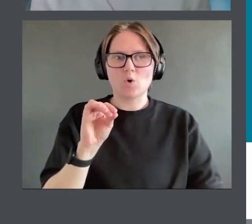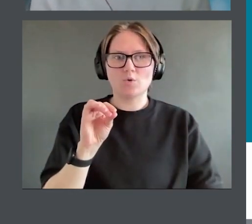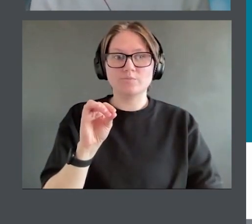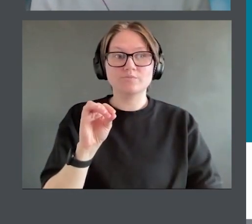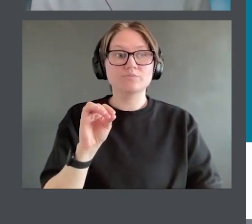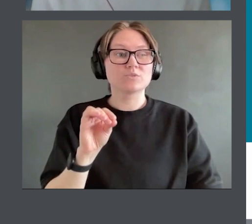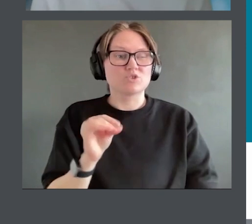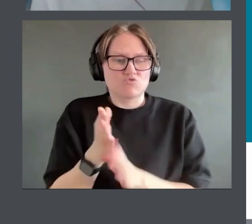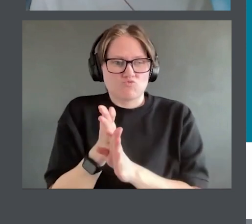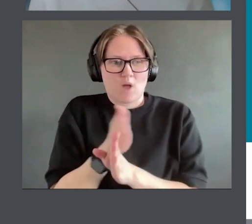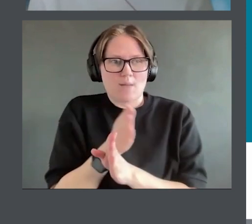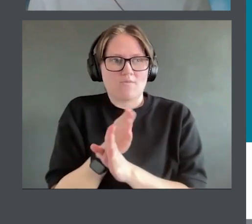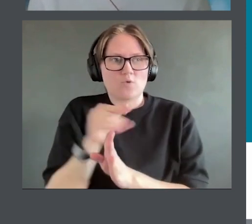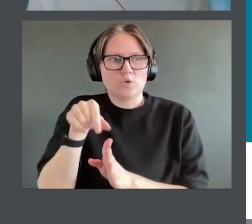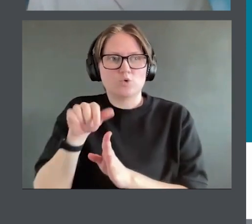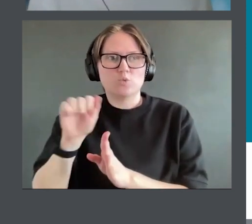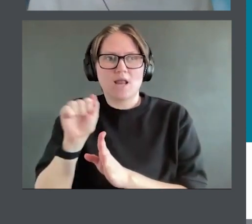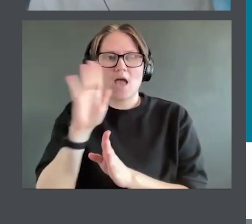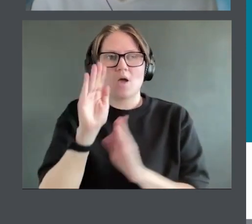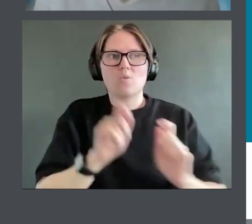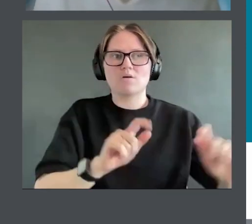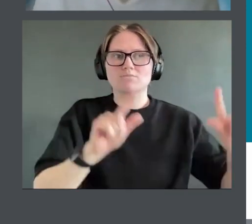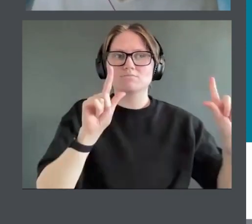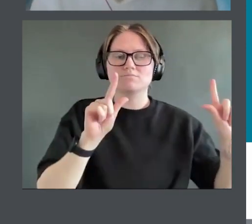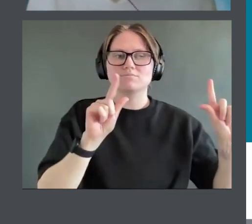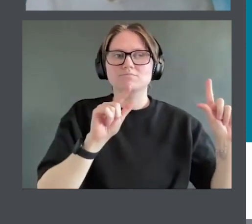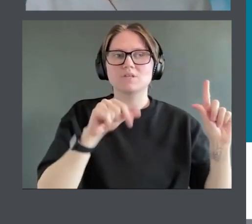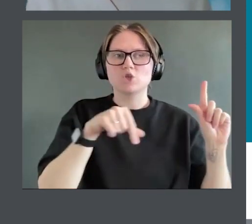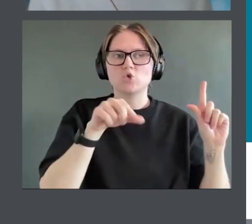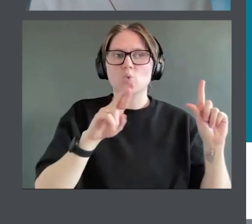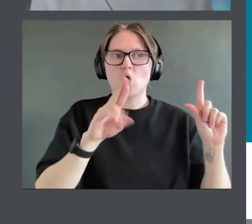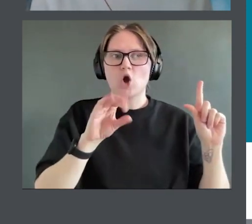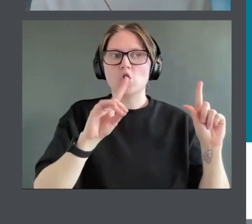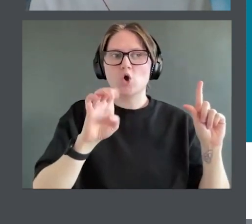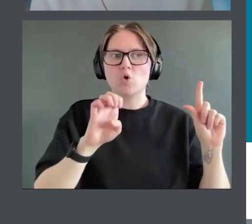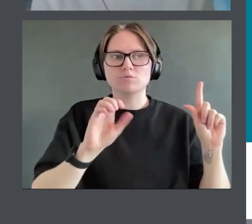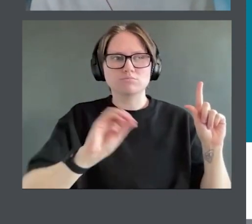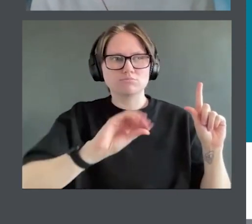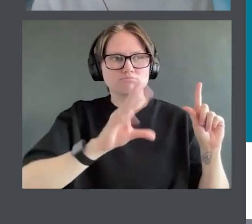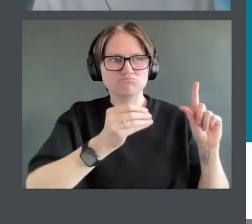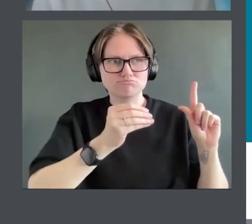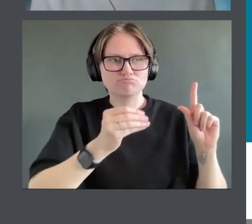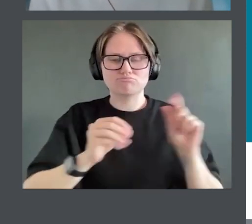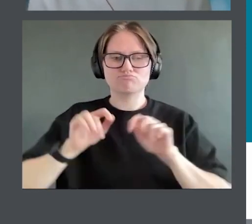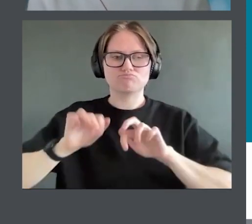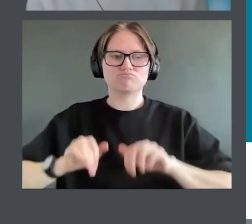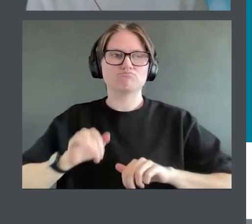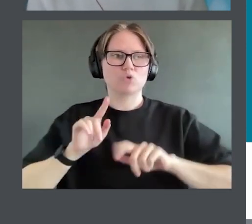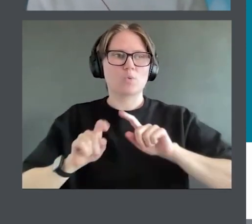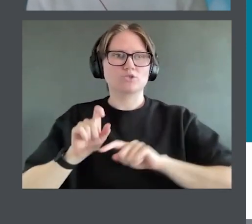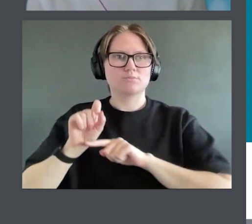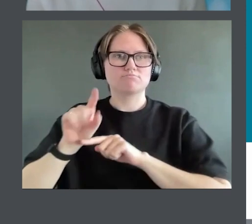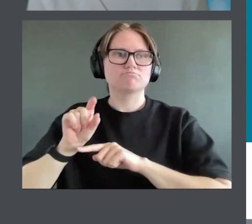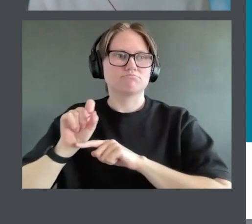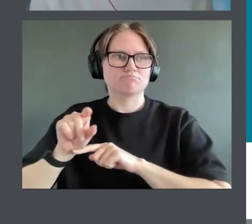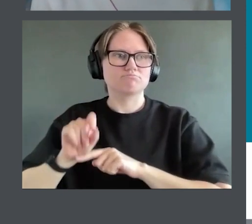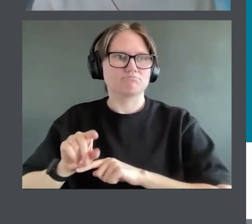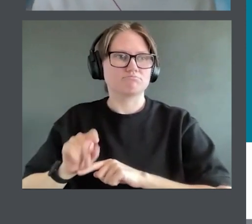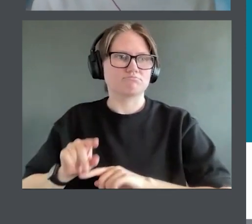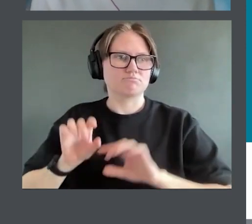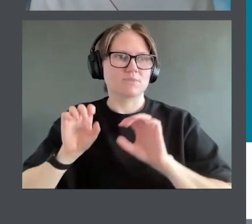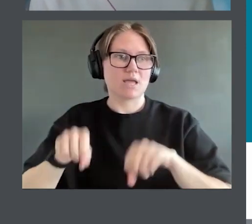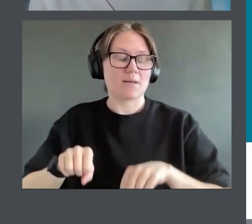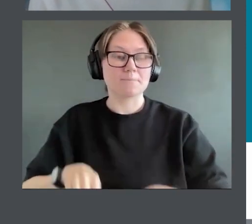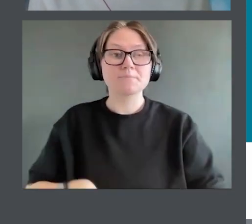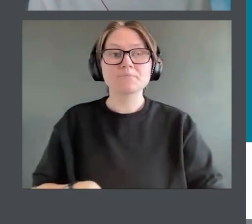each Q&A session, just as you saw with this previous practice session. Questions are going to be